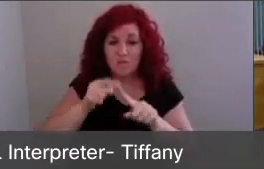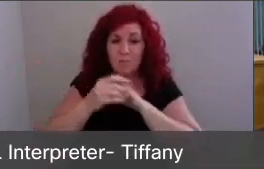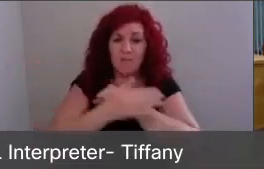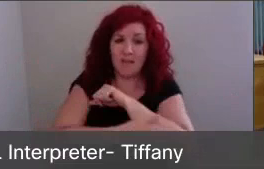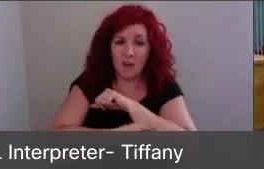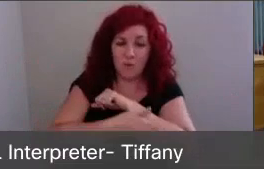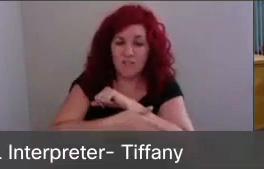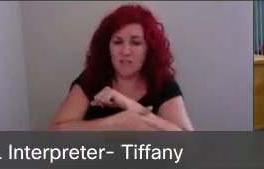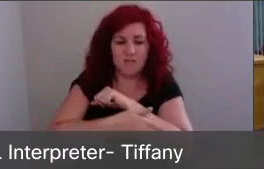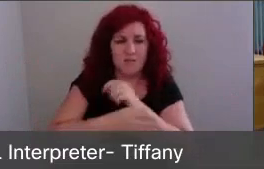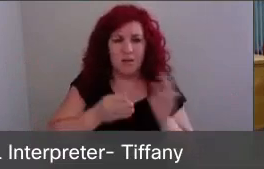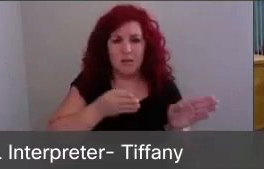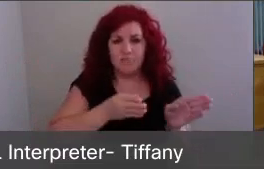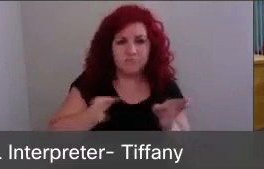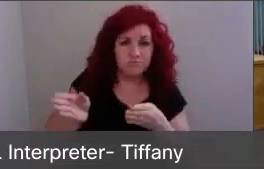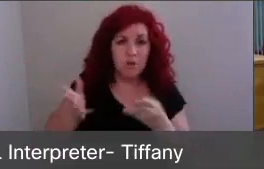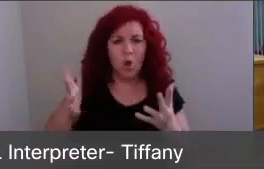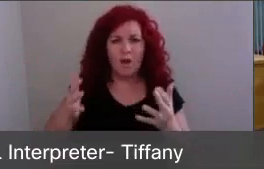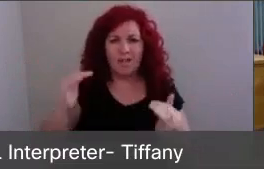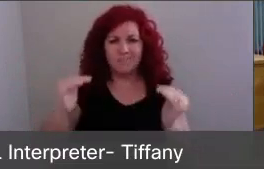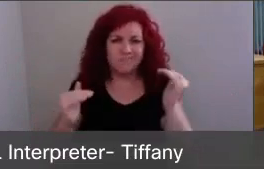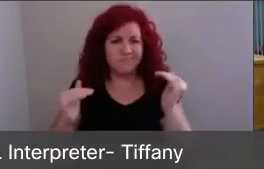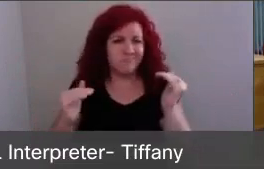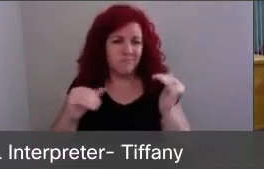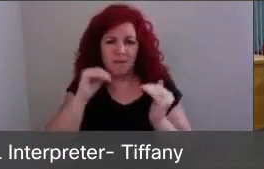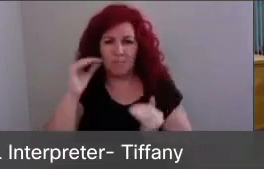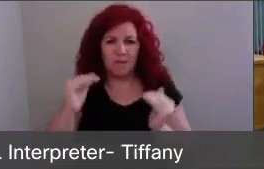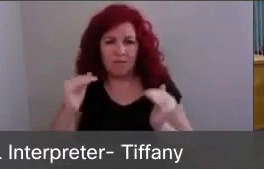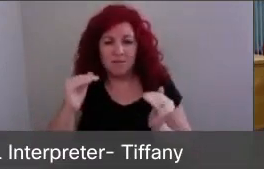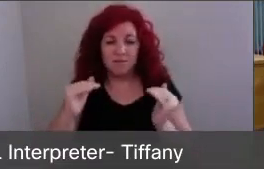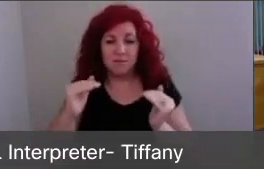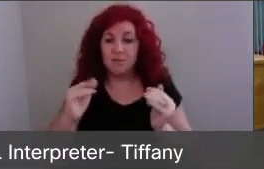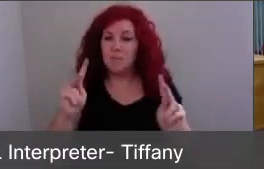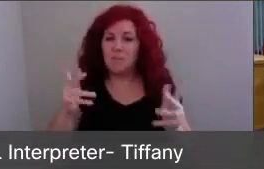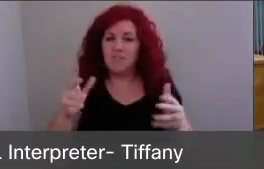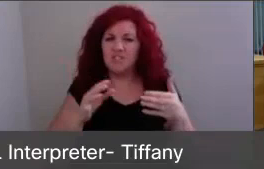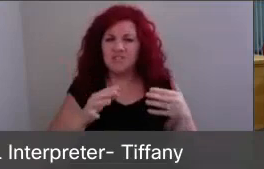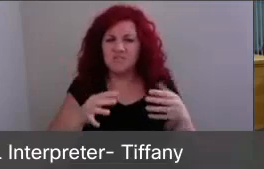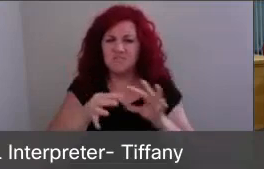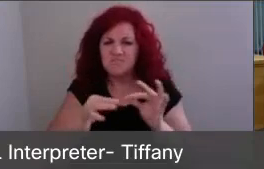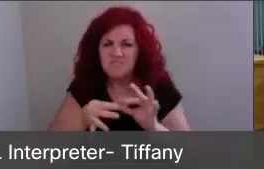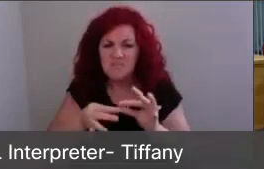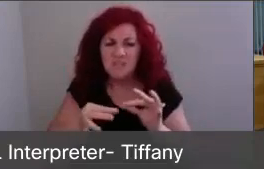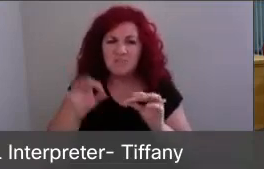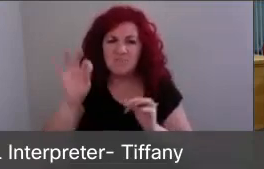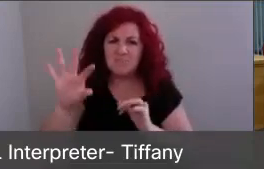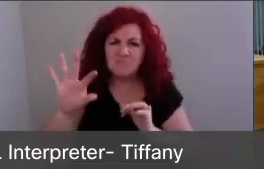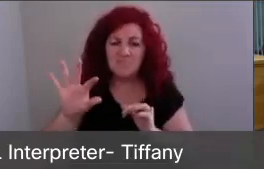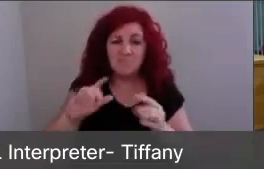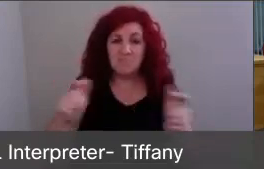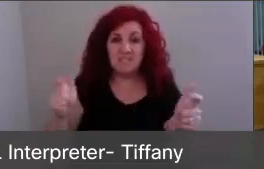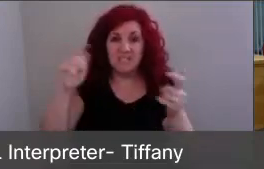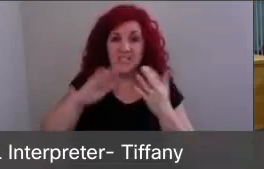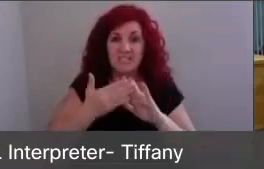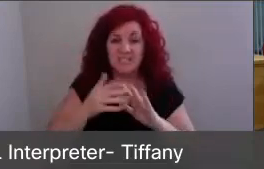were already a little unbalanced, and there were people who alluded to the fact that the largest city in our area is